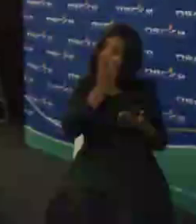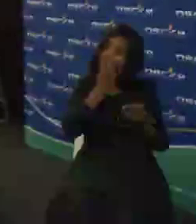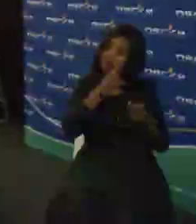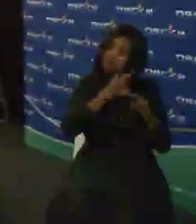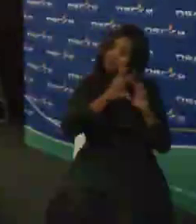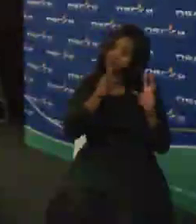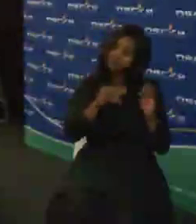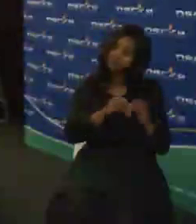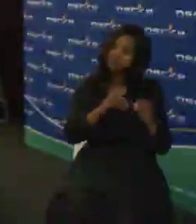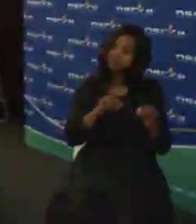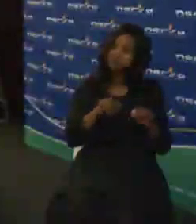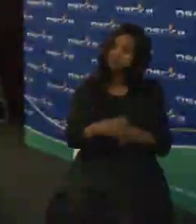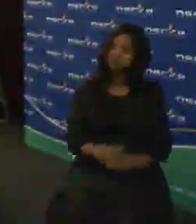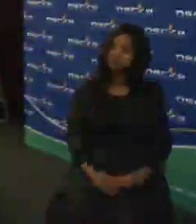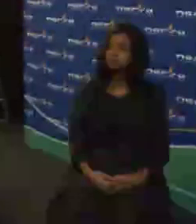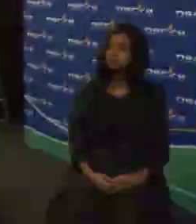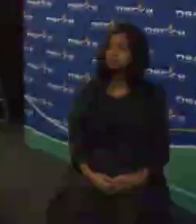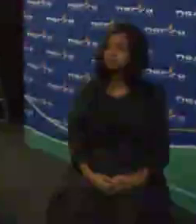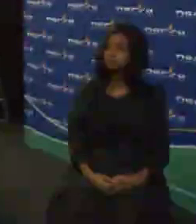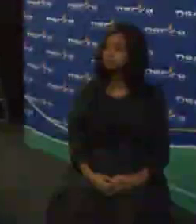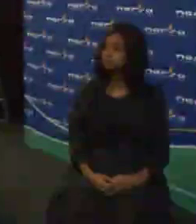those questions.